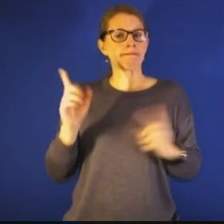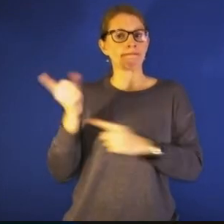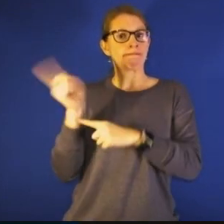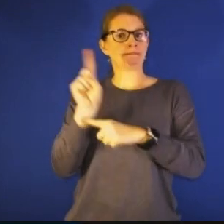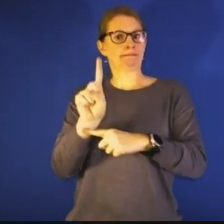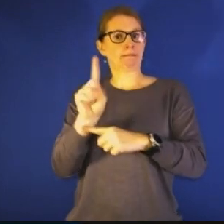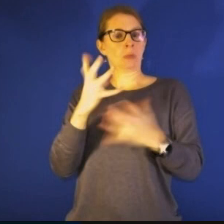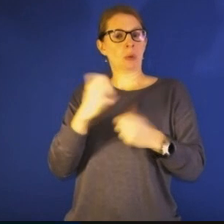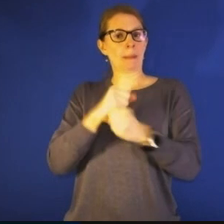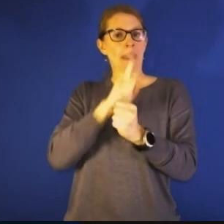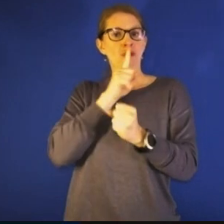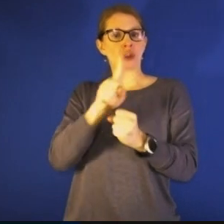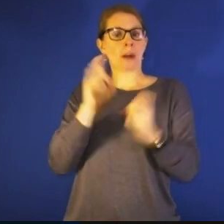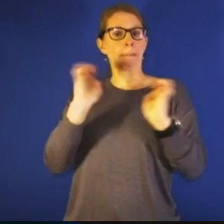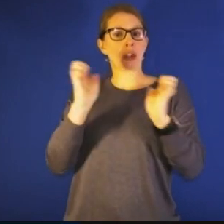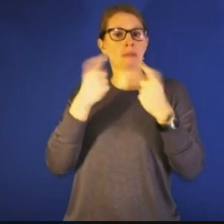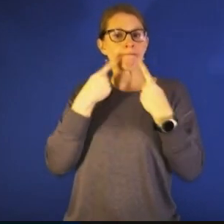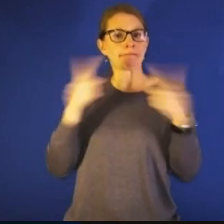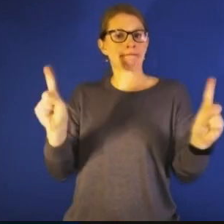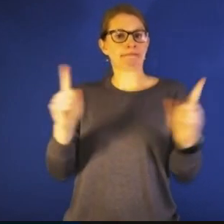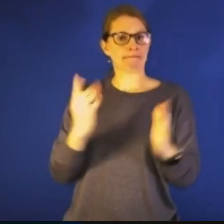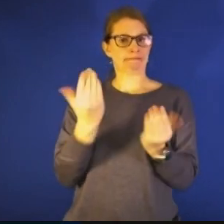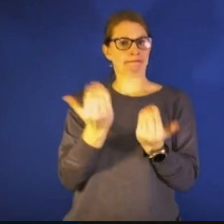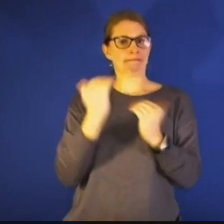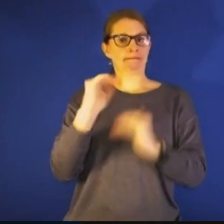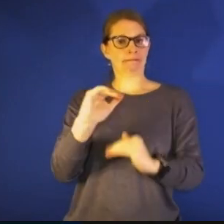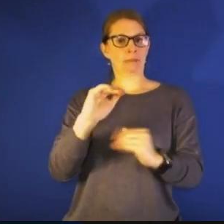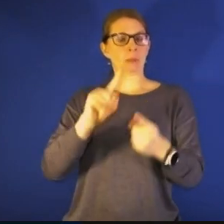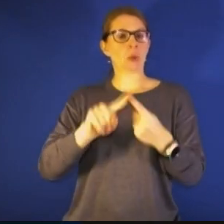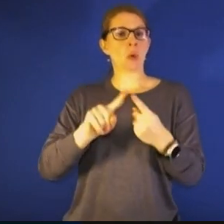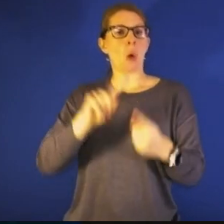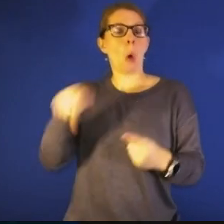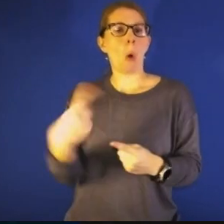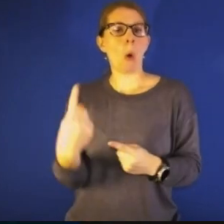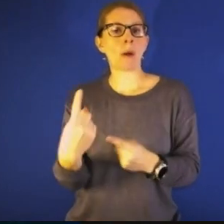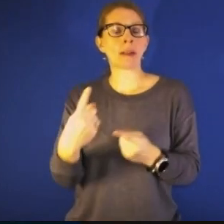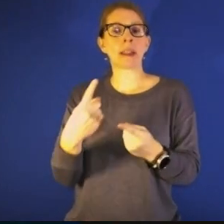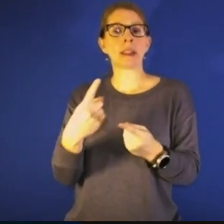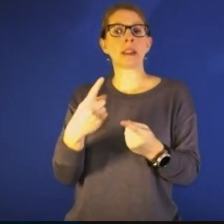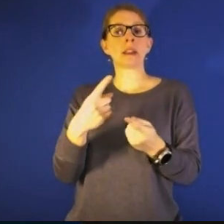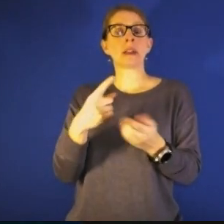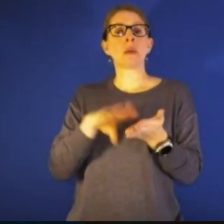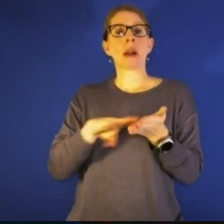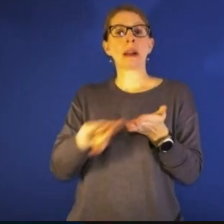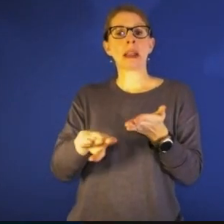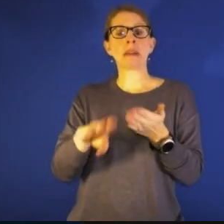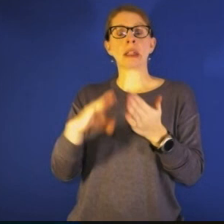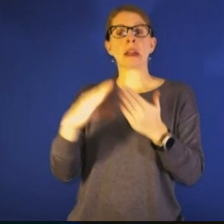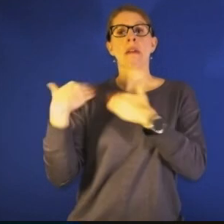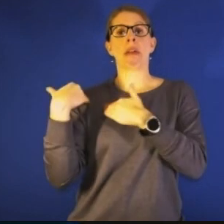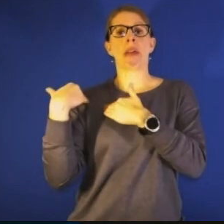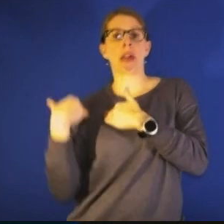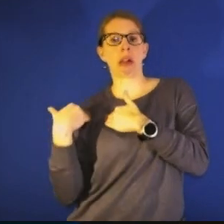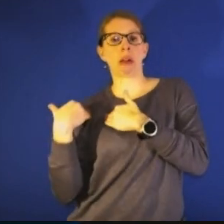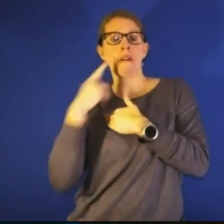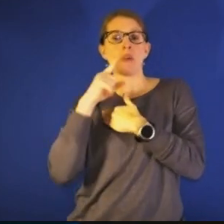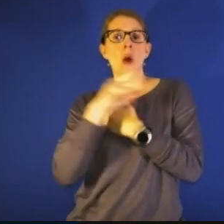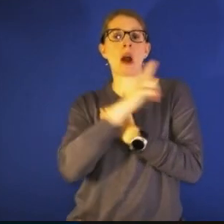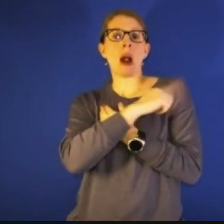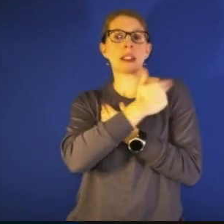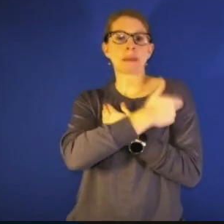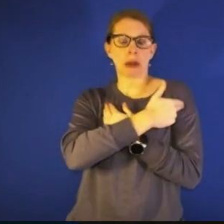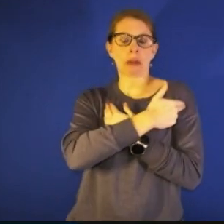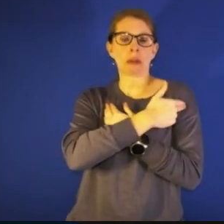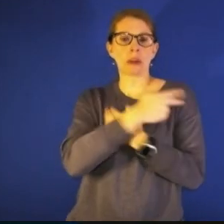emergency declaration is limited to only relieving the regulatory burden on hospitals, and